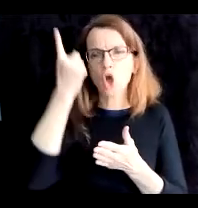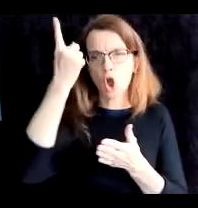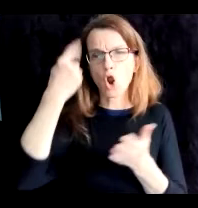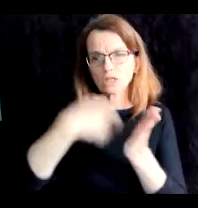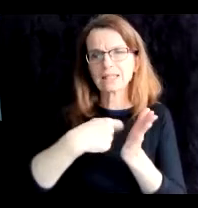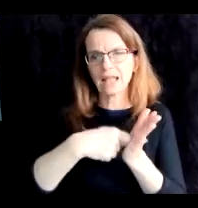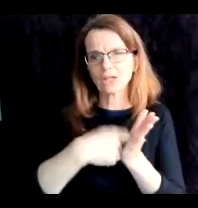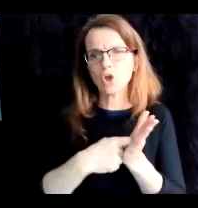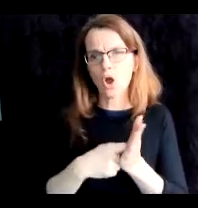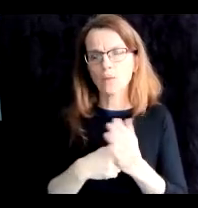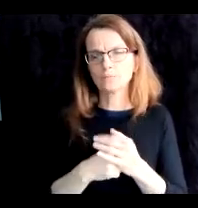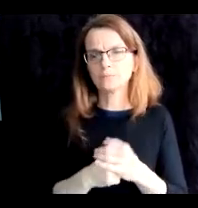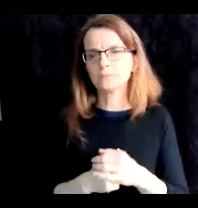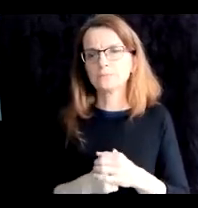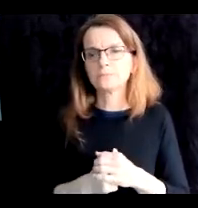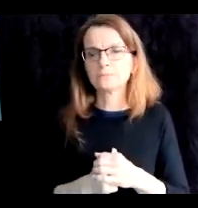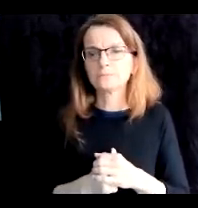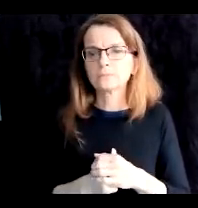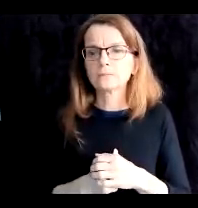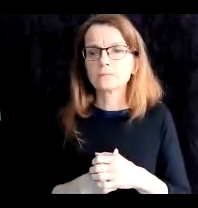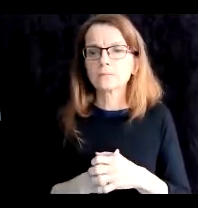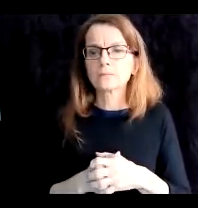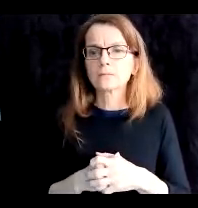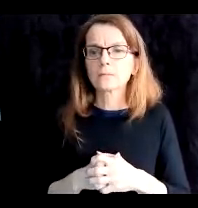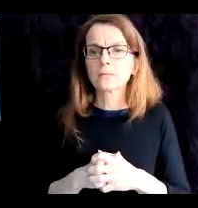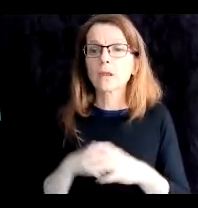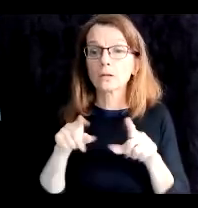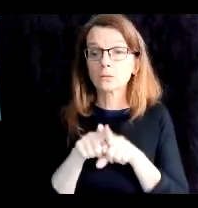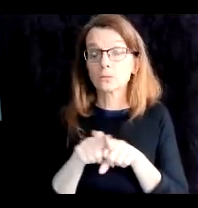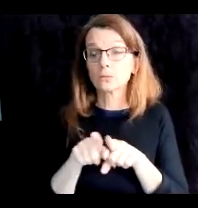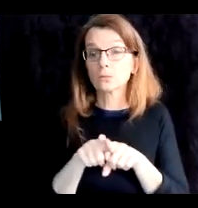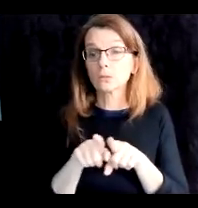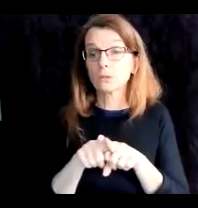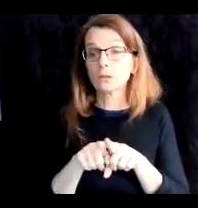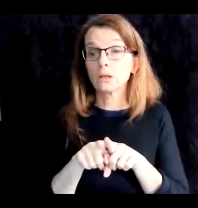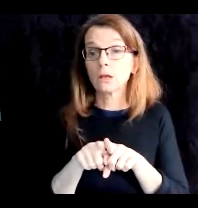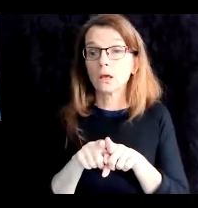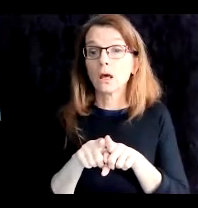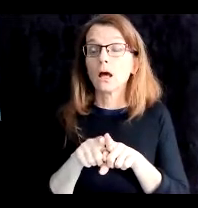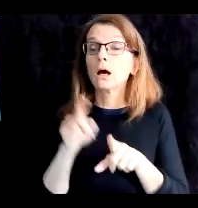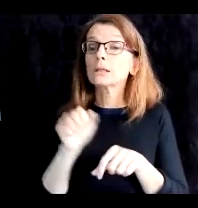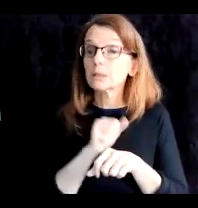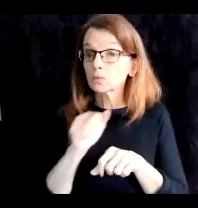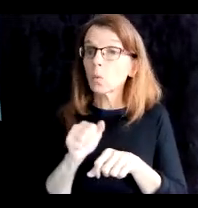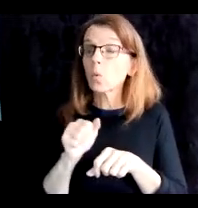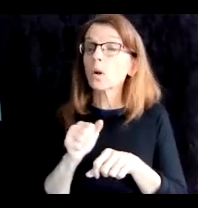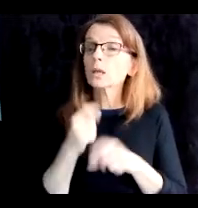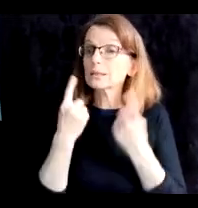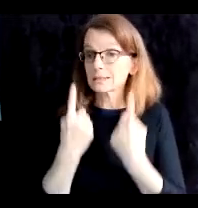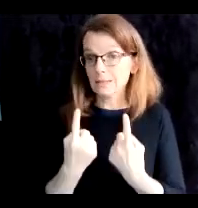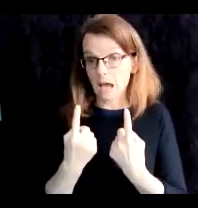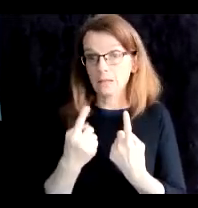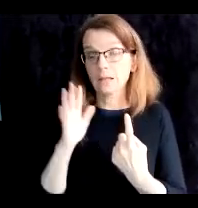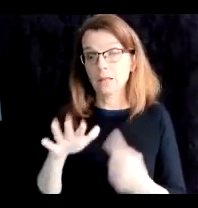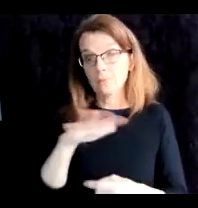with the democracy and human rights is not a really good one, although there are not many news about that because of the economic successes of these